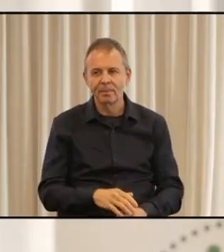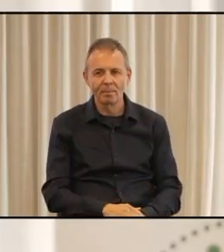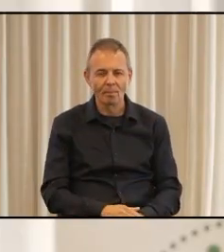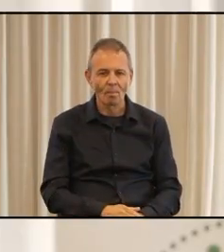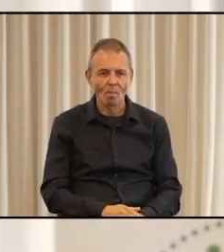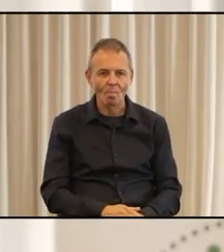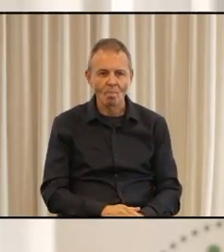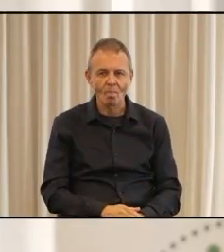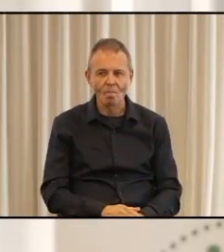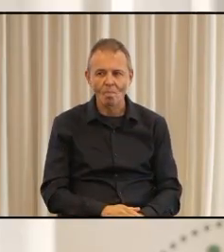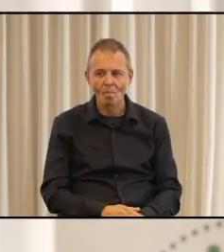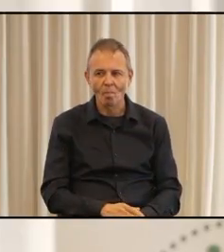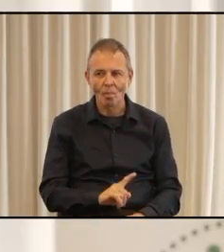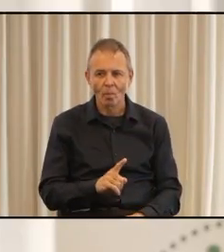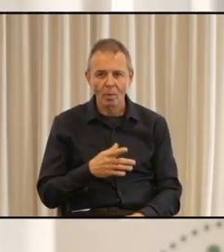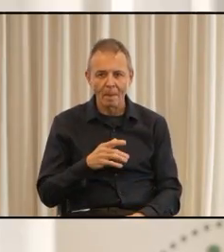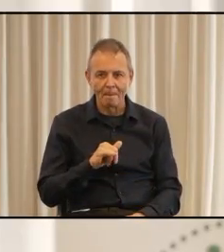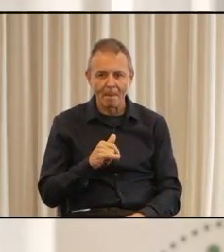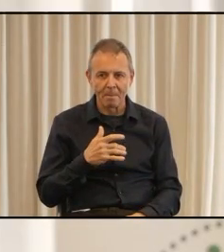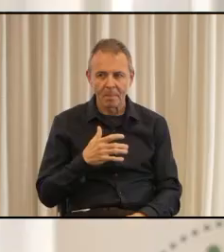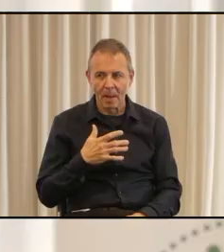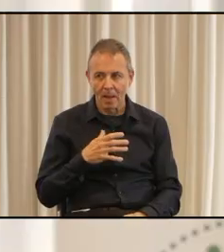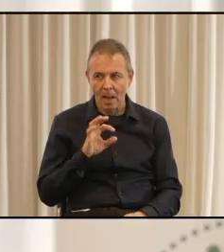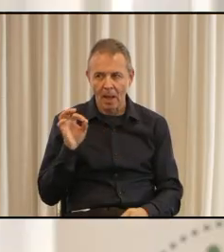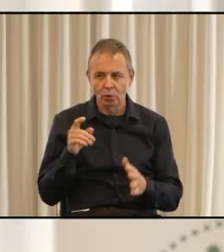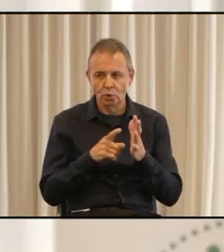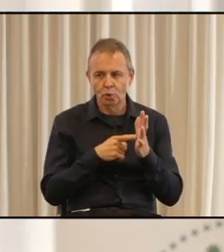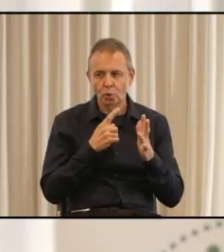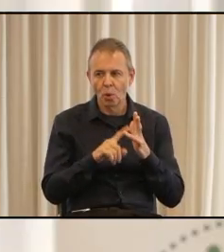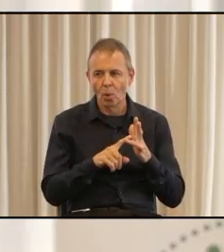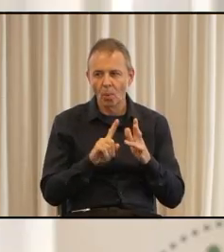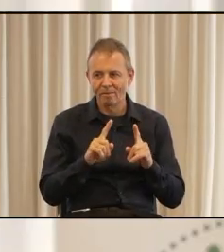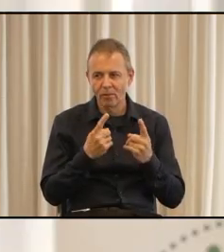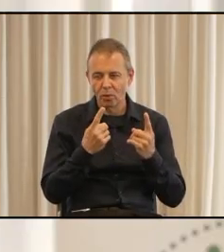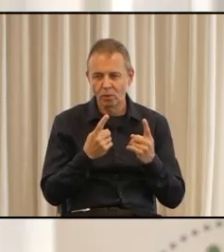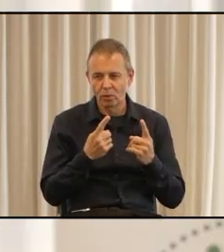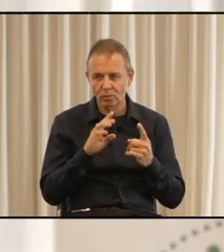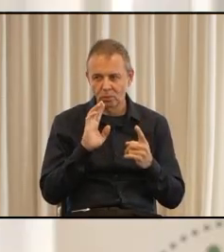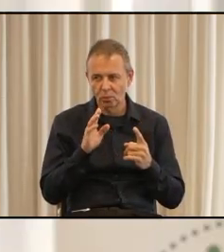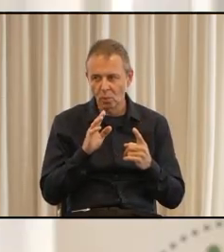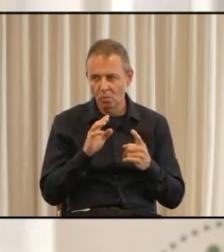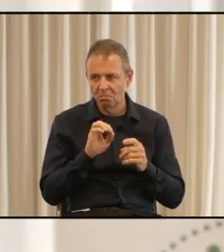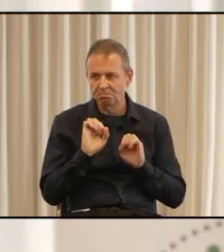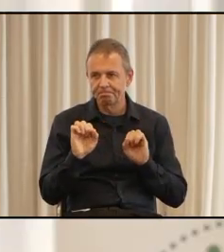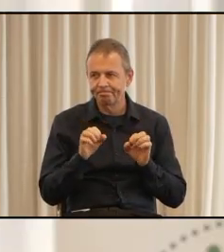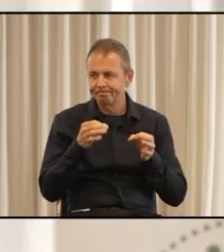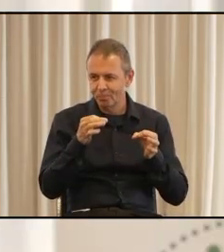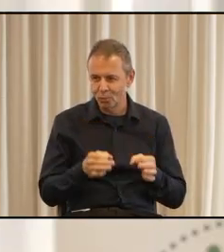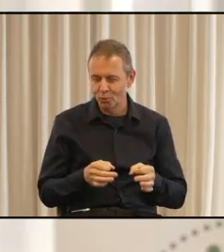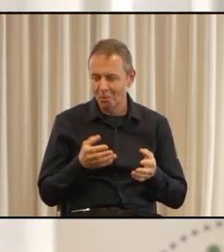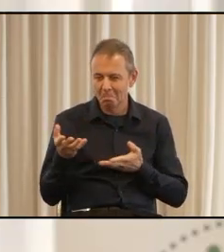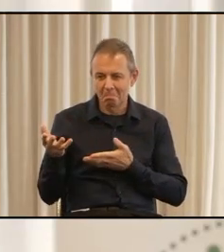what I'll probably ask people to do, and I'll have you go first, Joe, is you can decide at your own leisure, because it's very